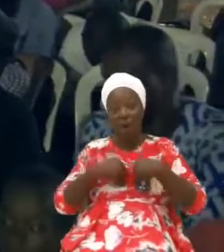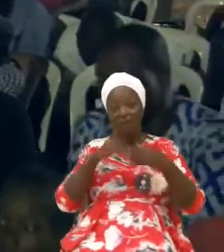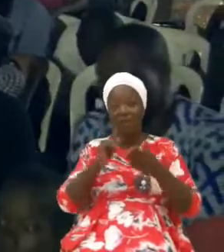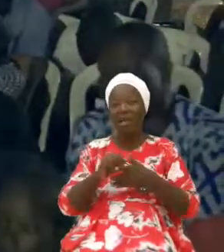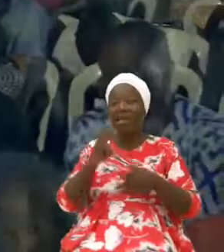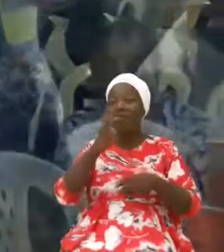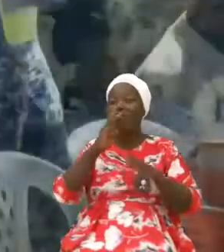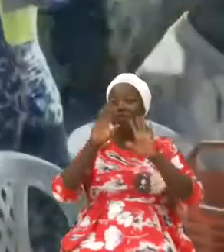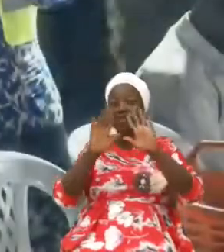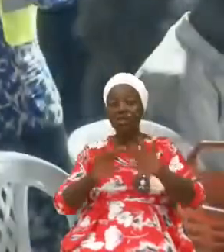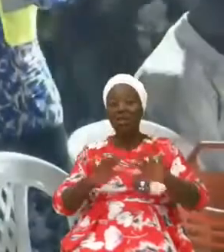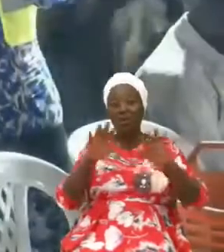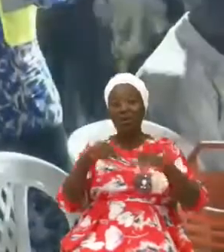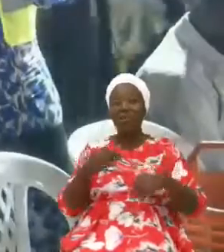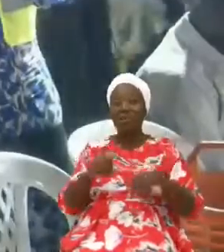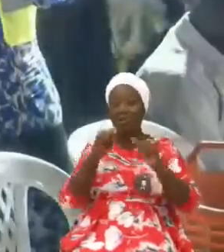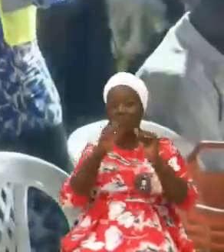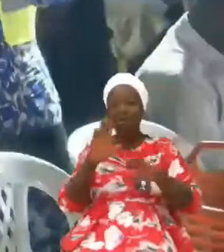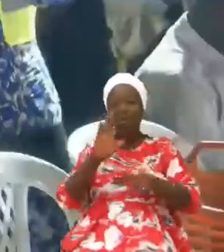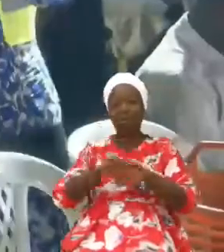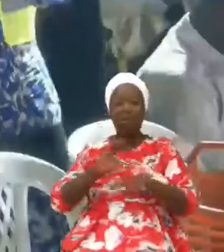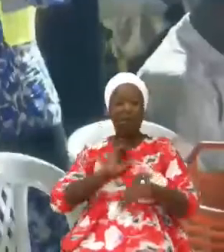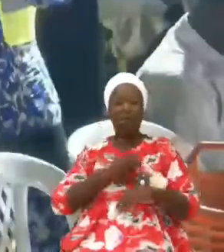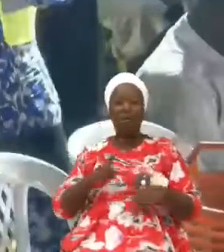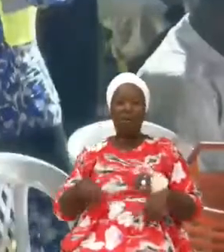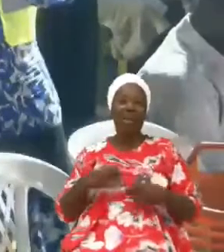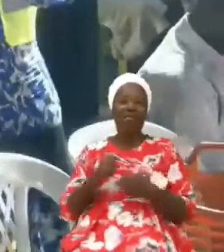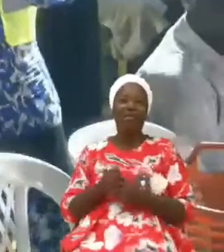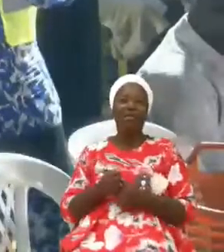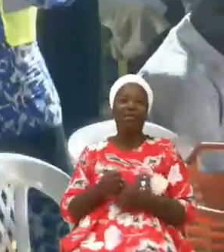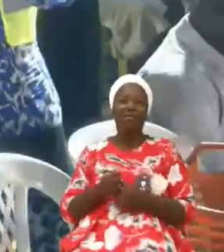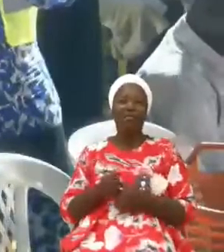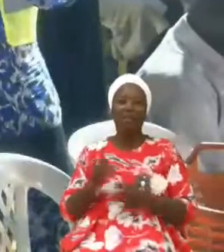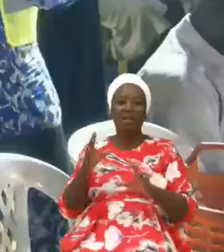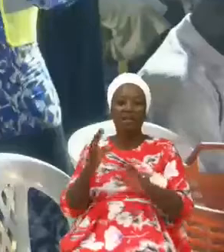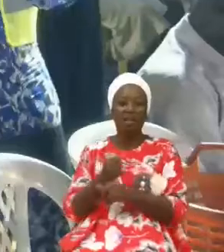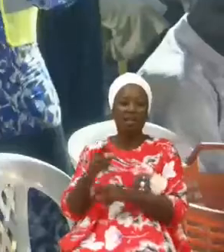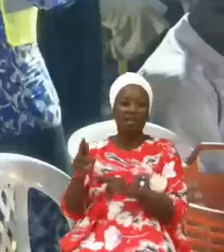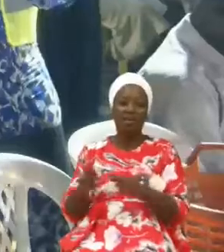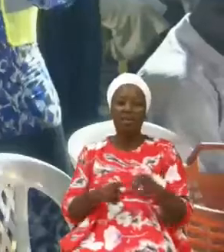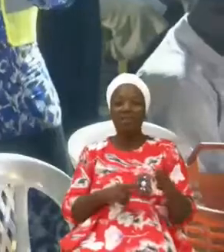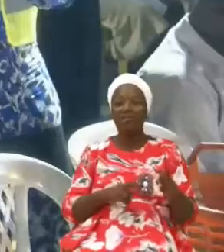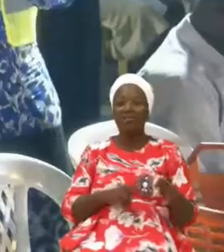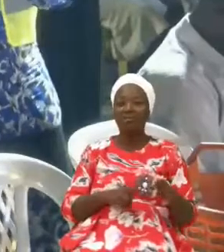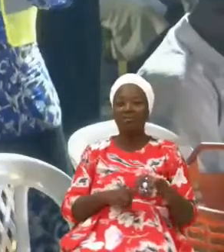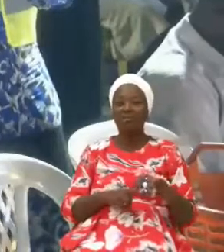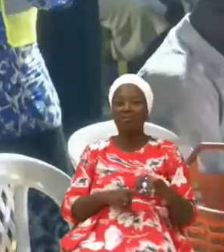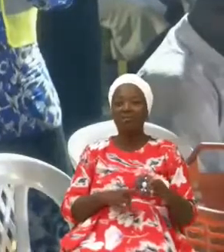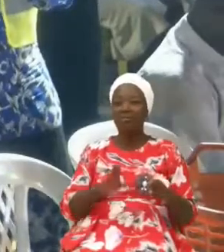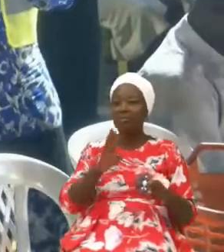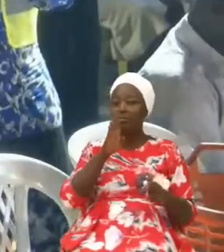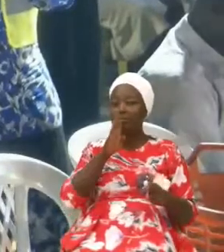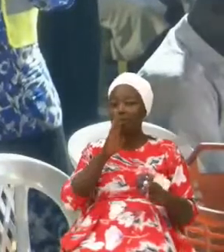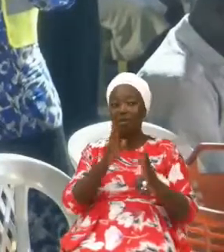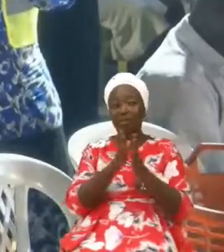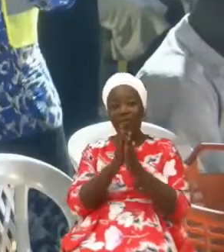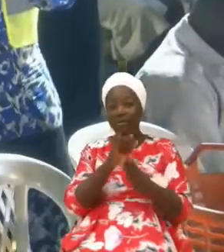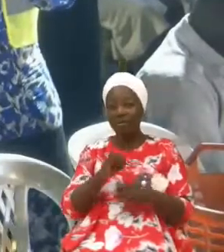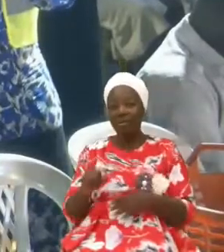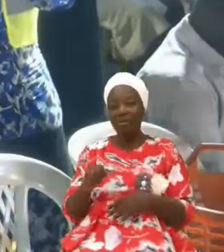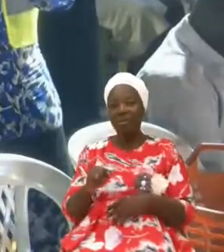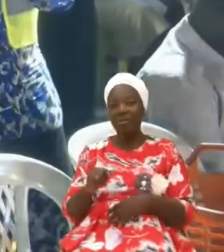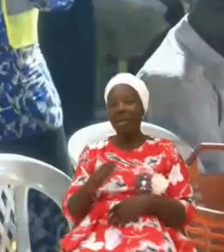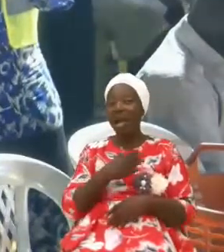second aspect of chance or blessing will start falling. Get ready.